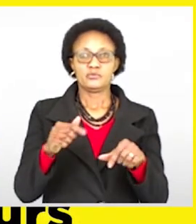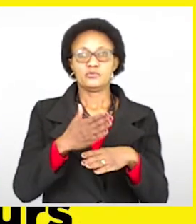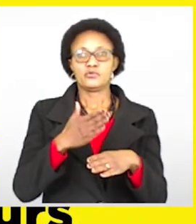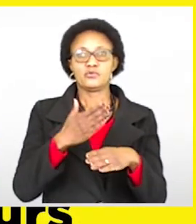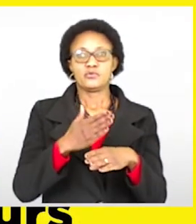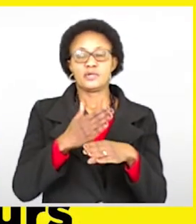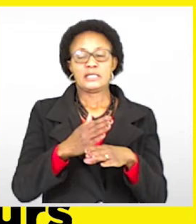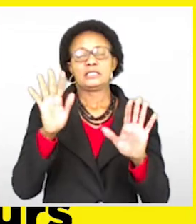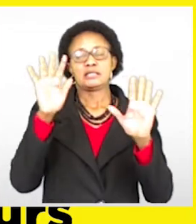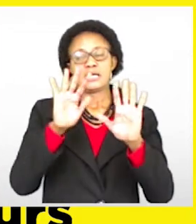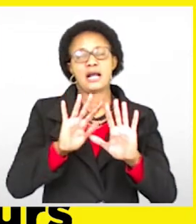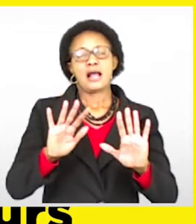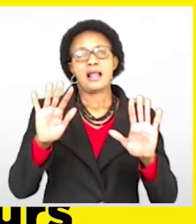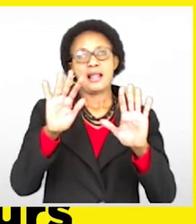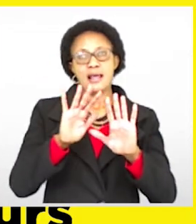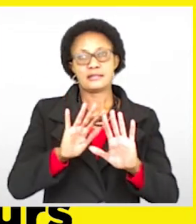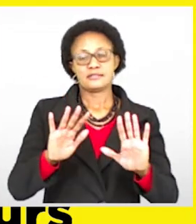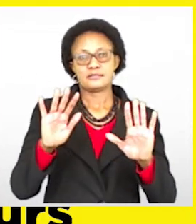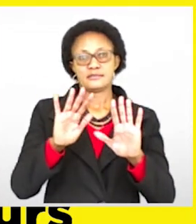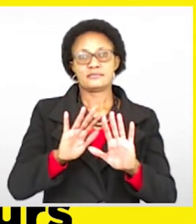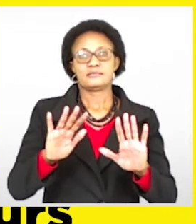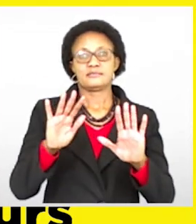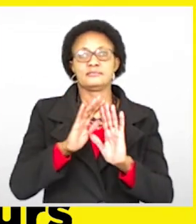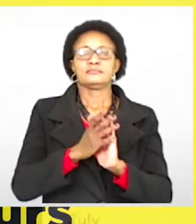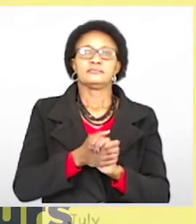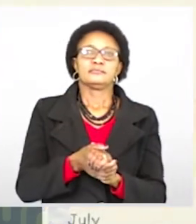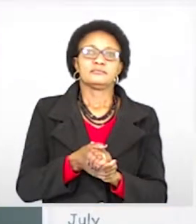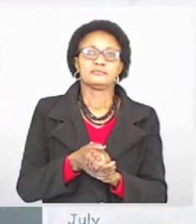Today's lesson is about colors.